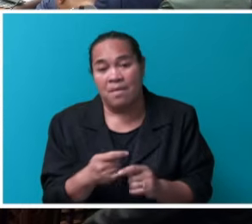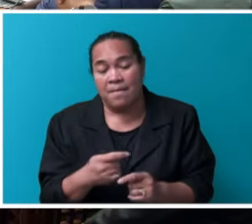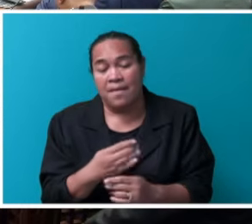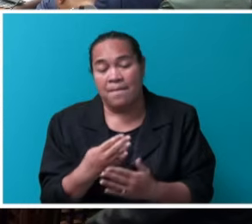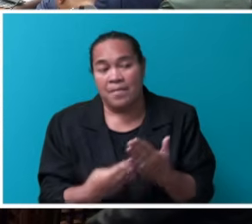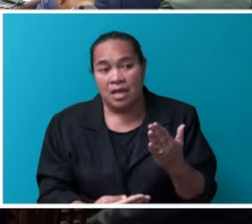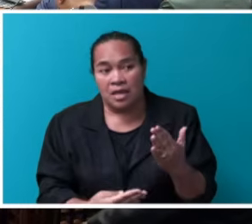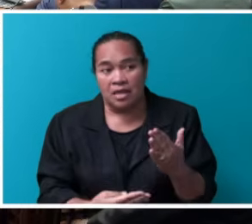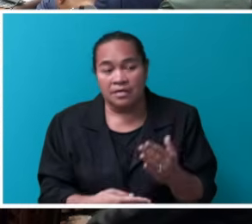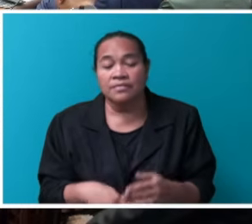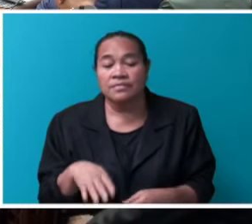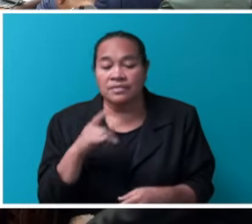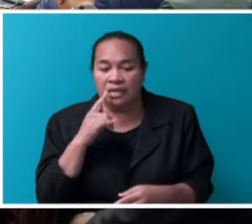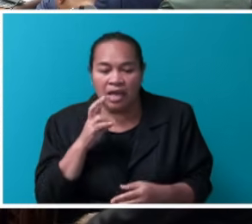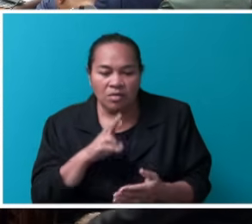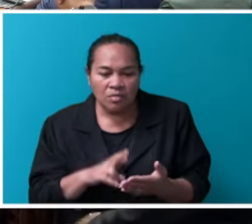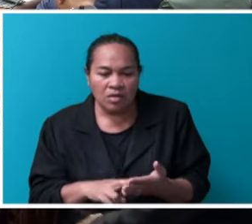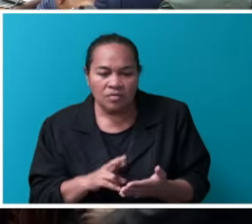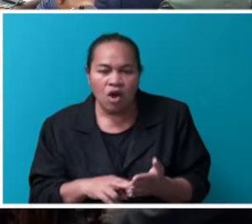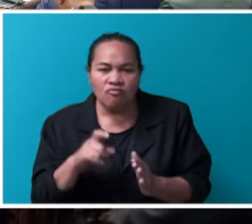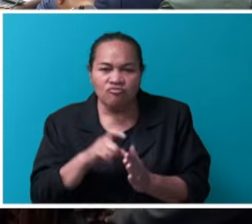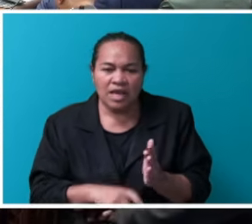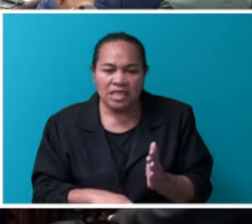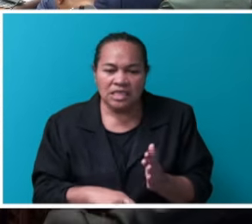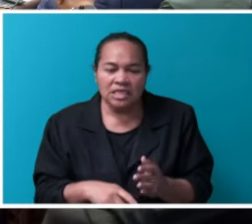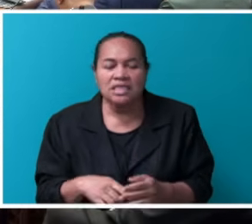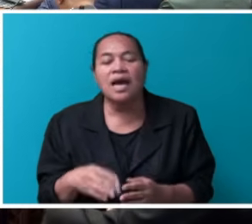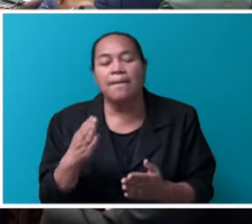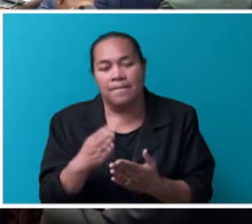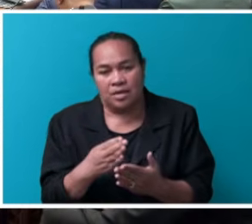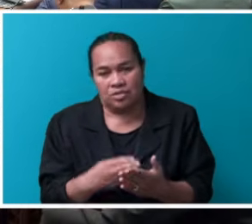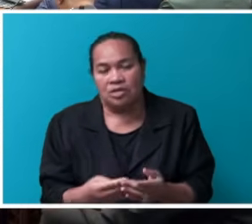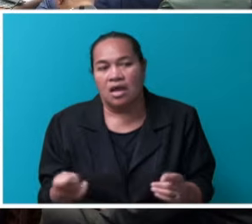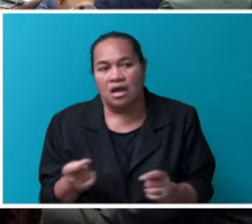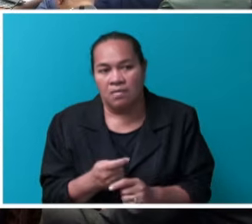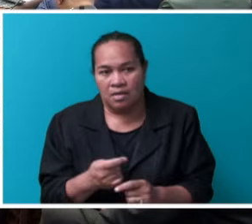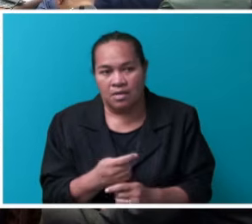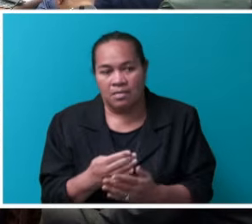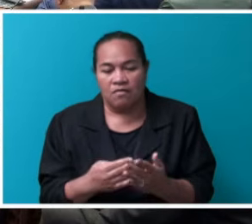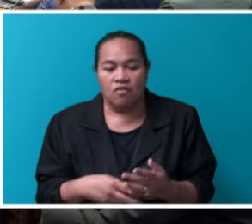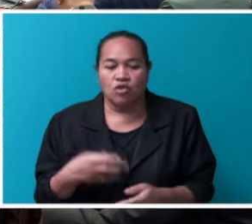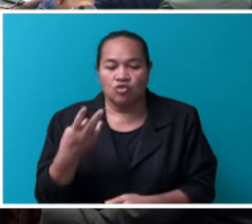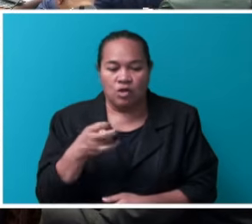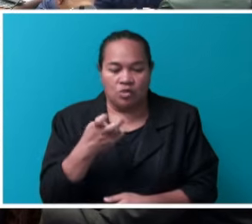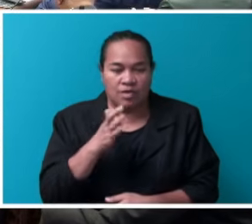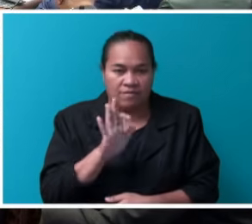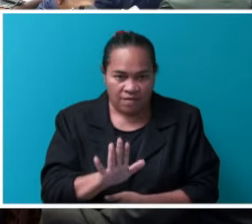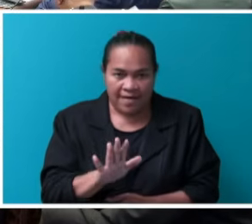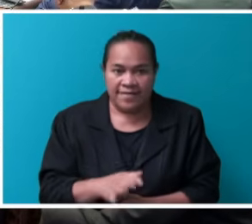and Fair Reporting of Credit Budget Amendment Bill, all of 2025.